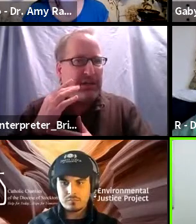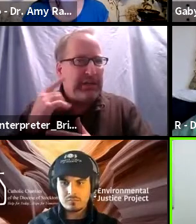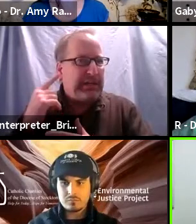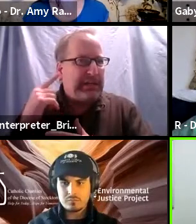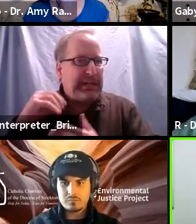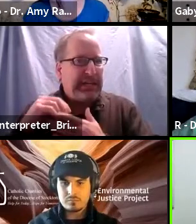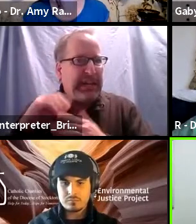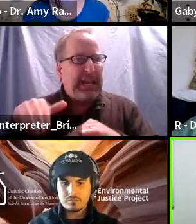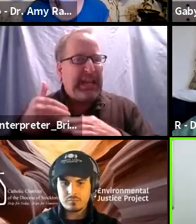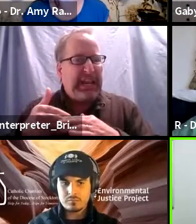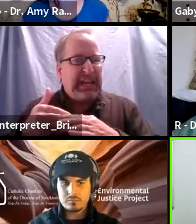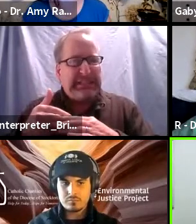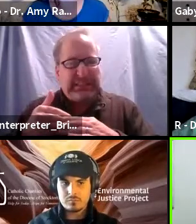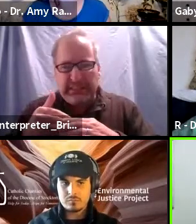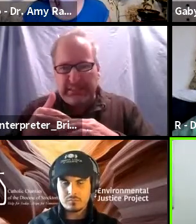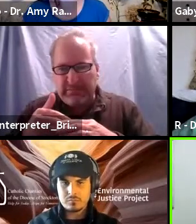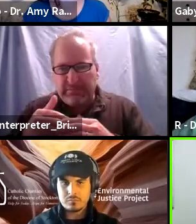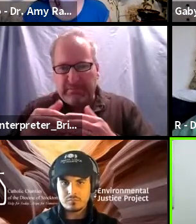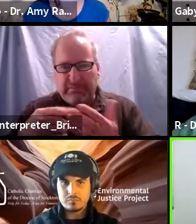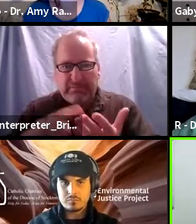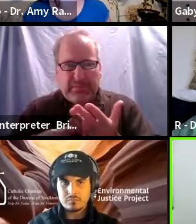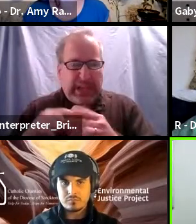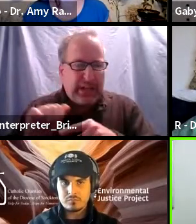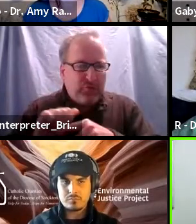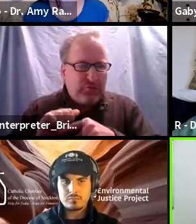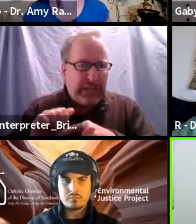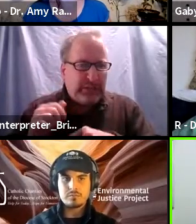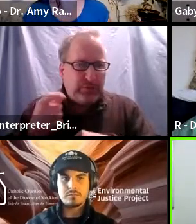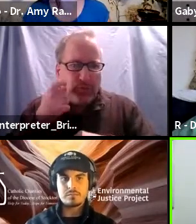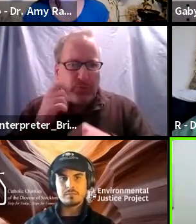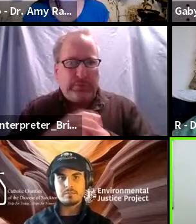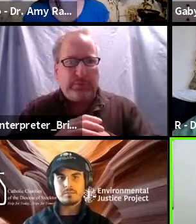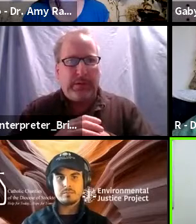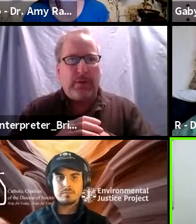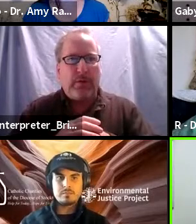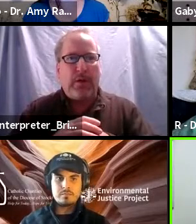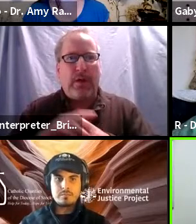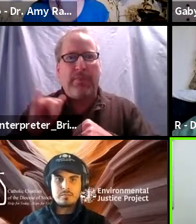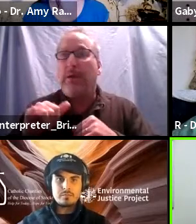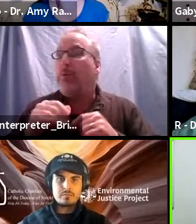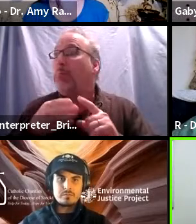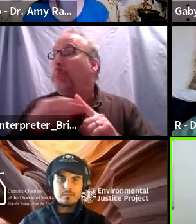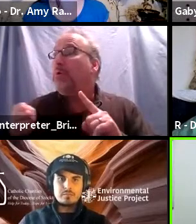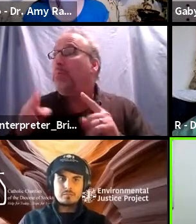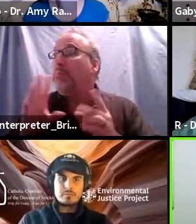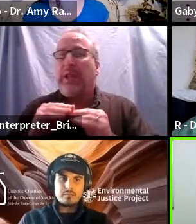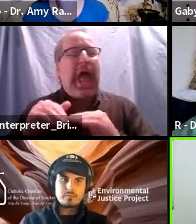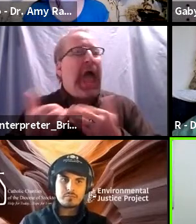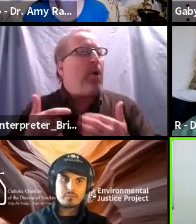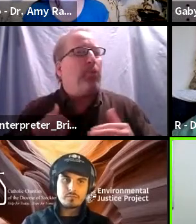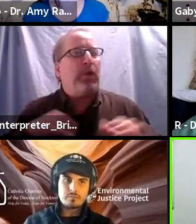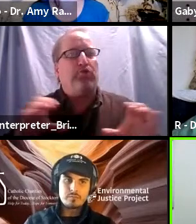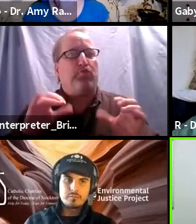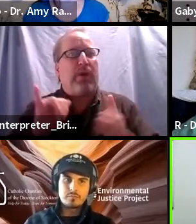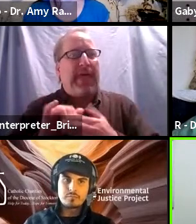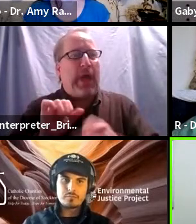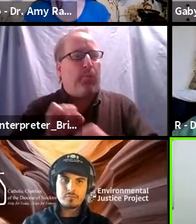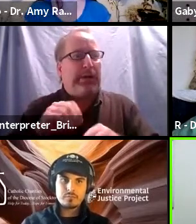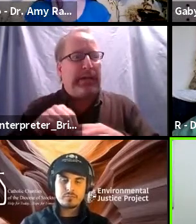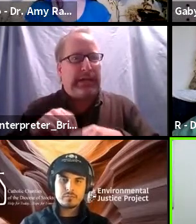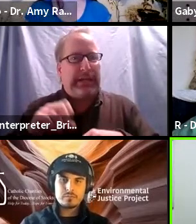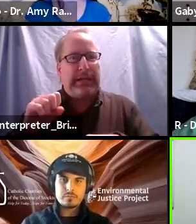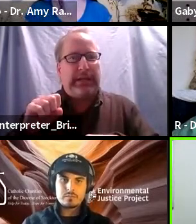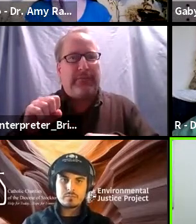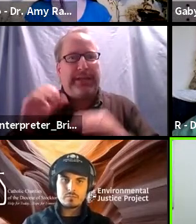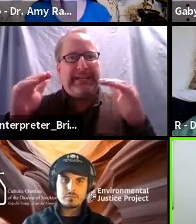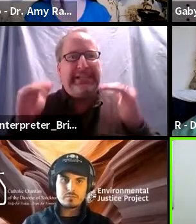next exercise in a moment here, that the rest of this meeting is about how we get the work done in those subcommittees. So I